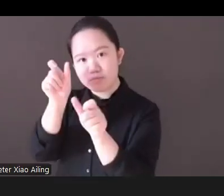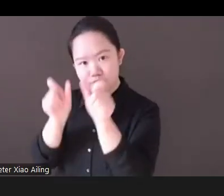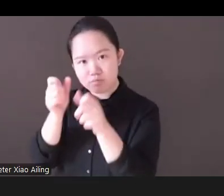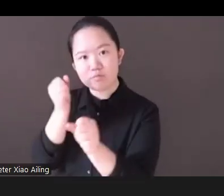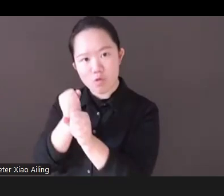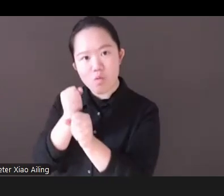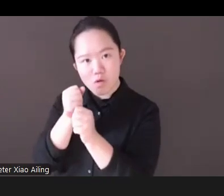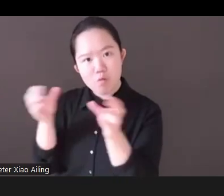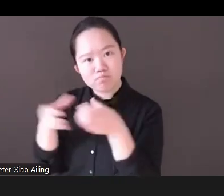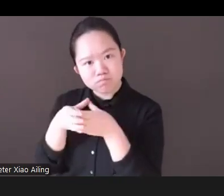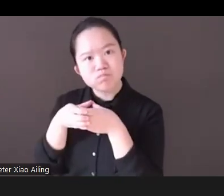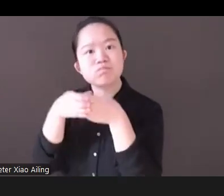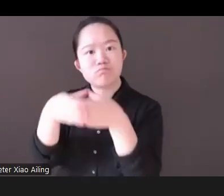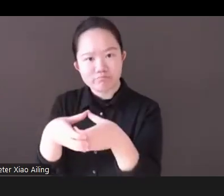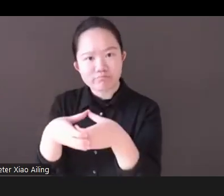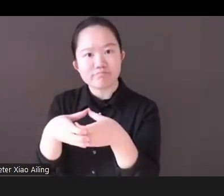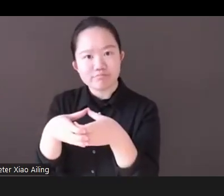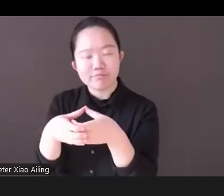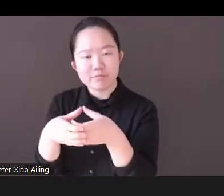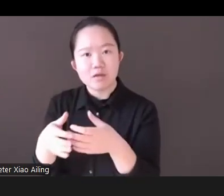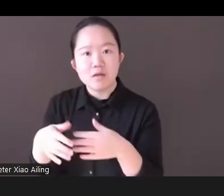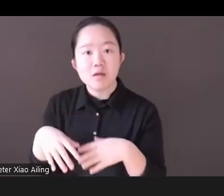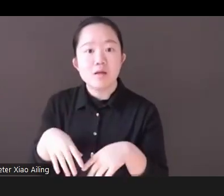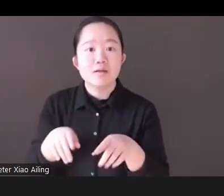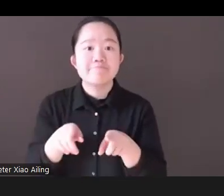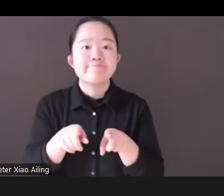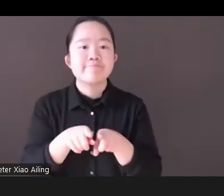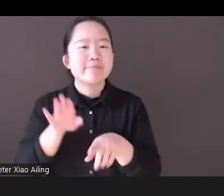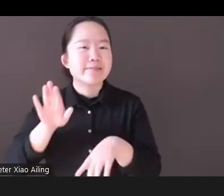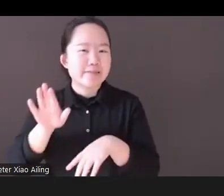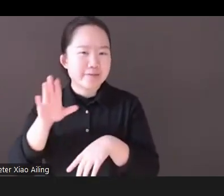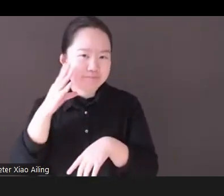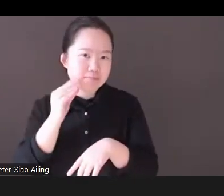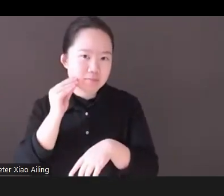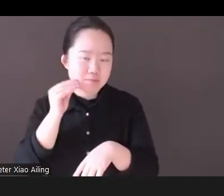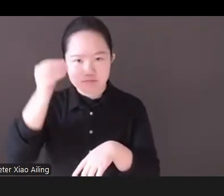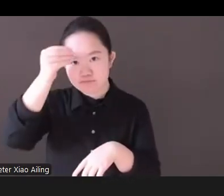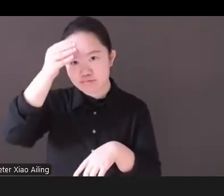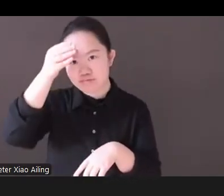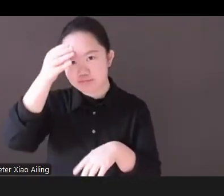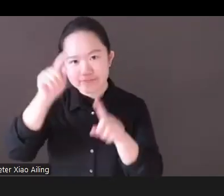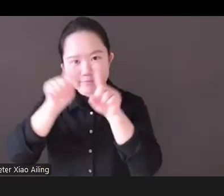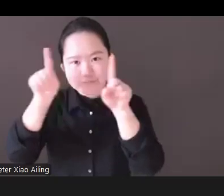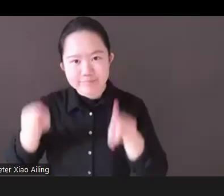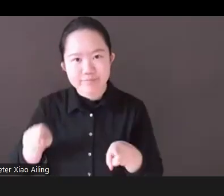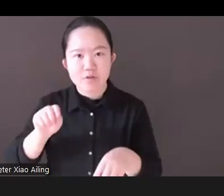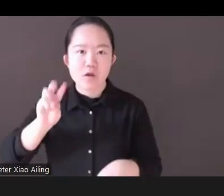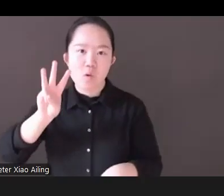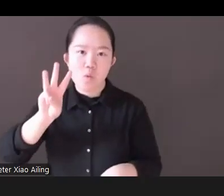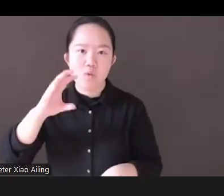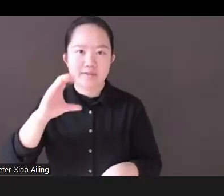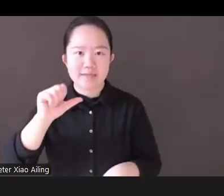on the services side, manual tests, as we do not believe that automatic tests will always